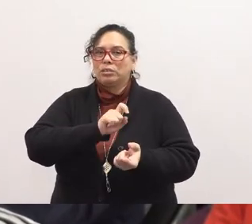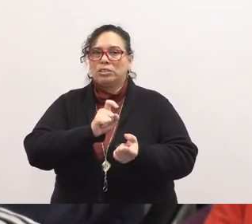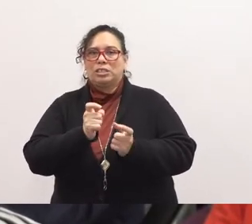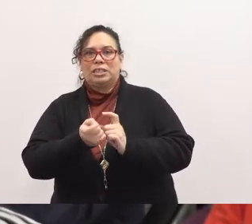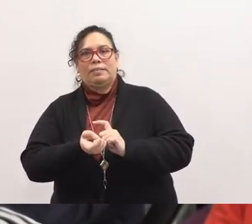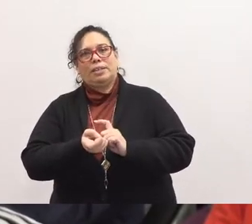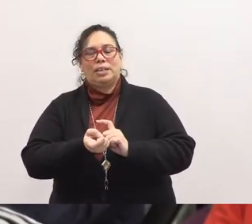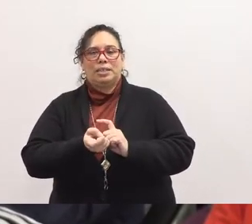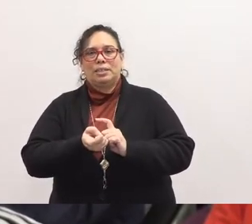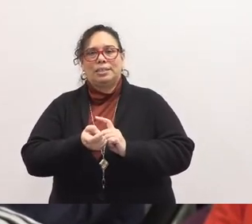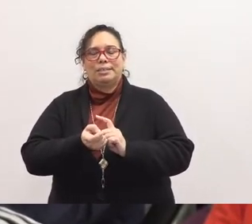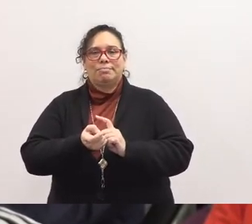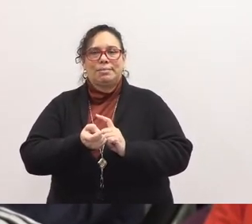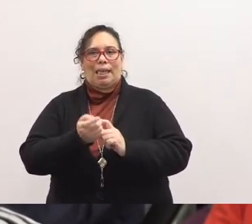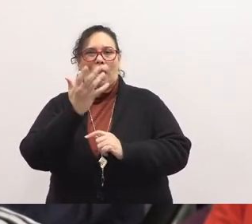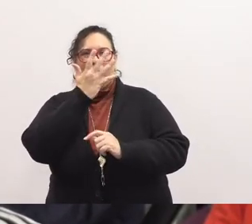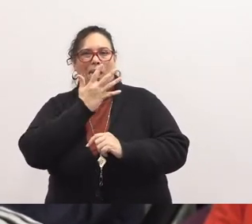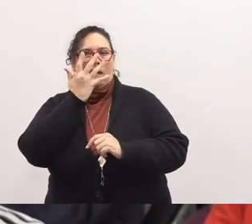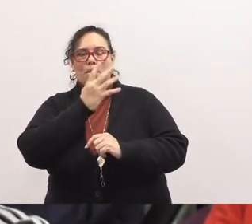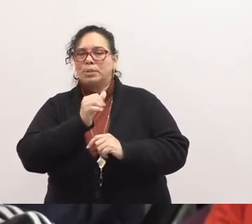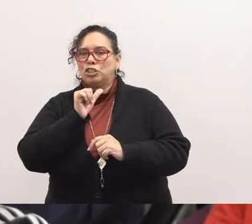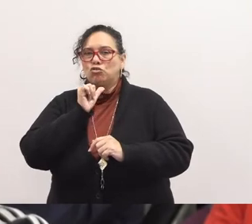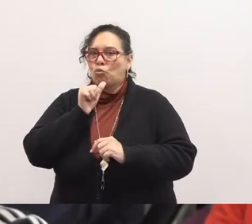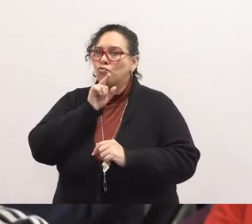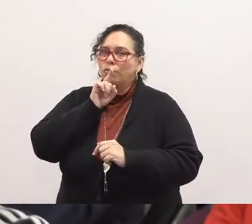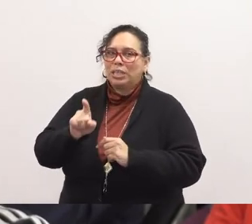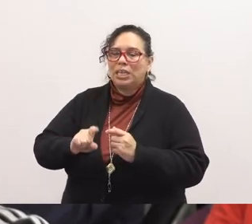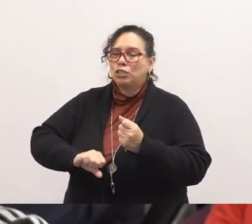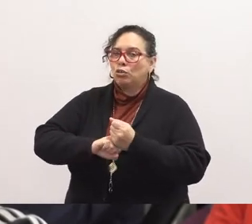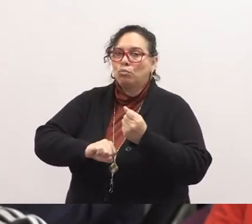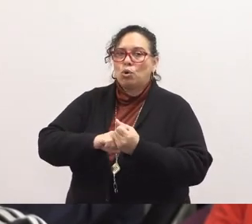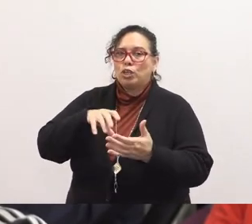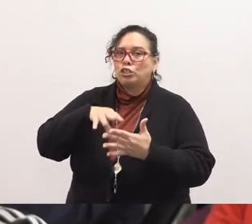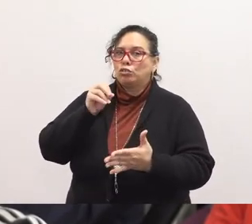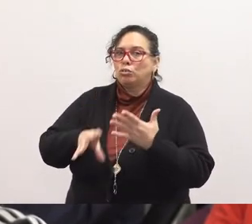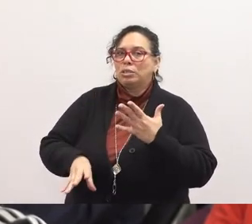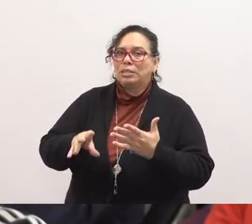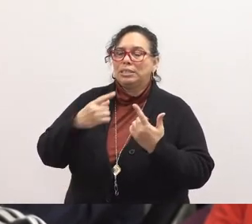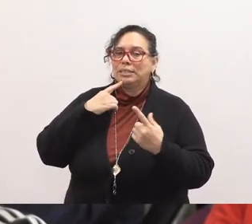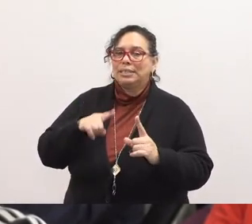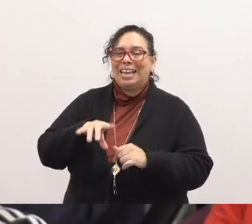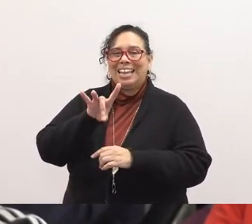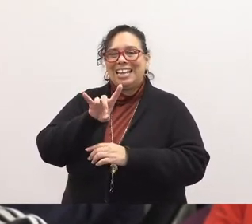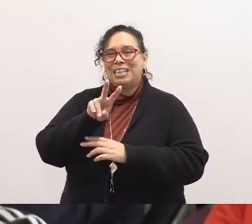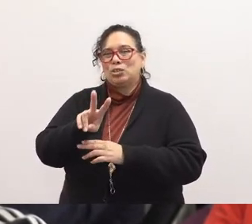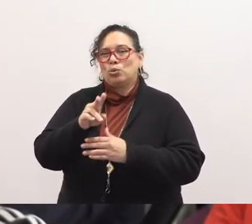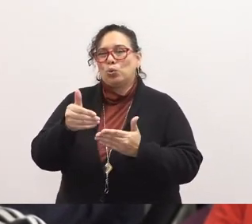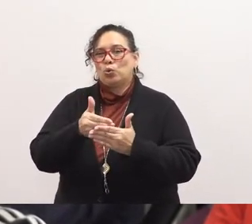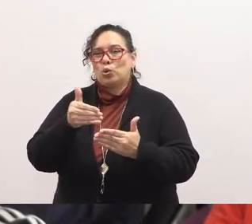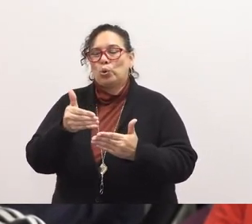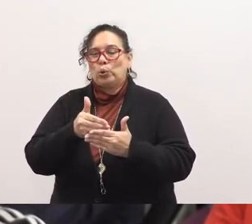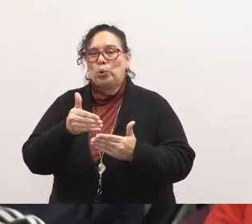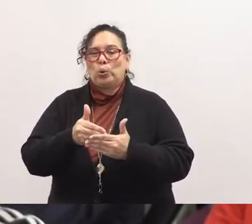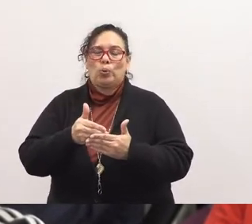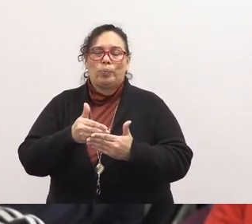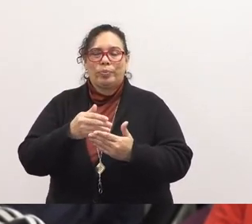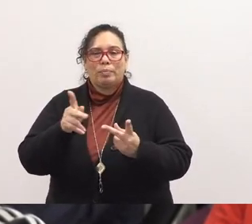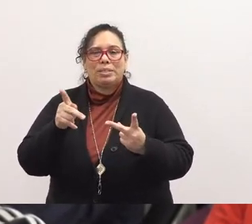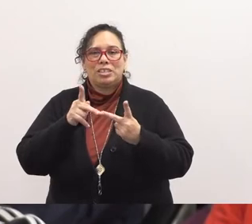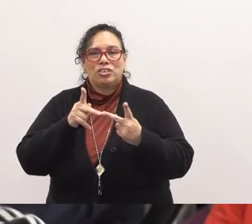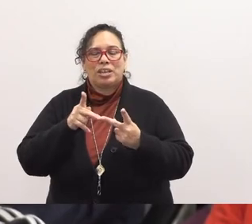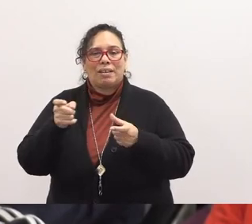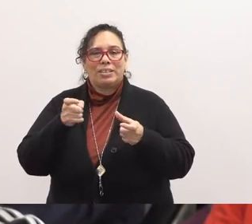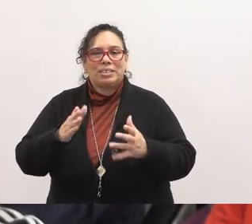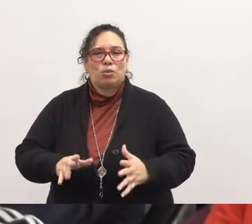towards optics that don't support student success. 82 new overhead positions with a facilitator in every school will not